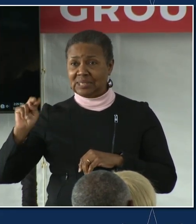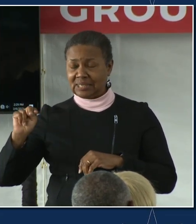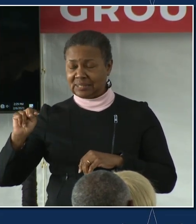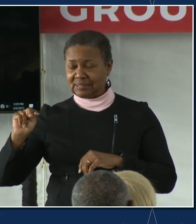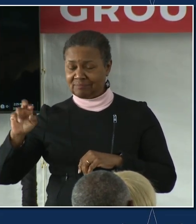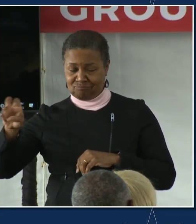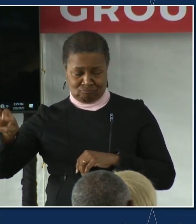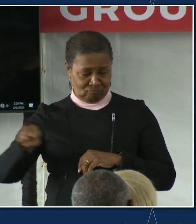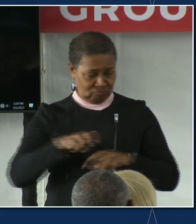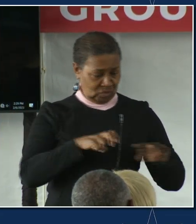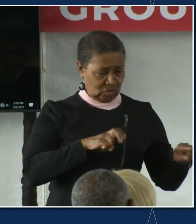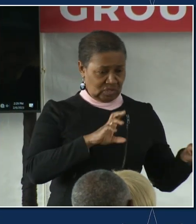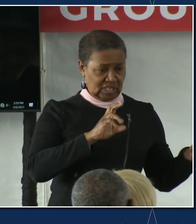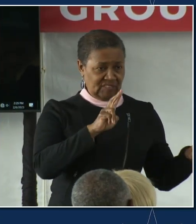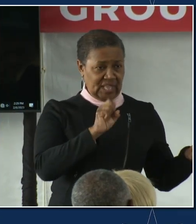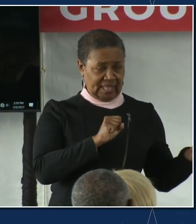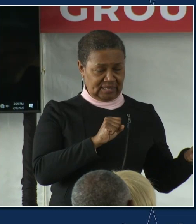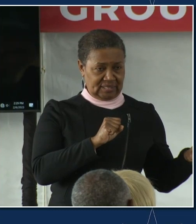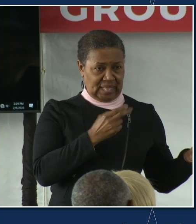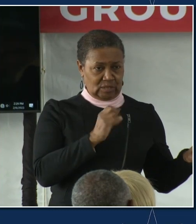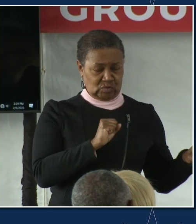CVS.